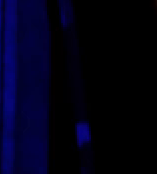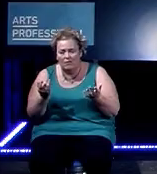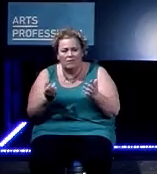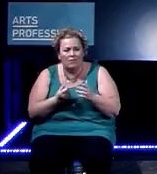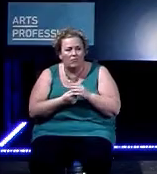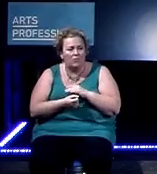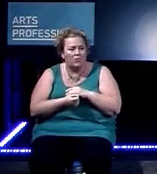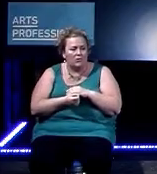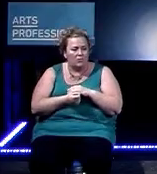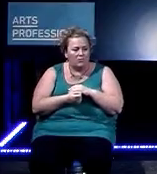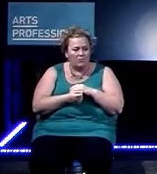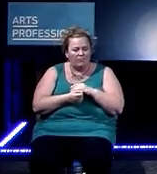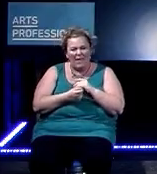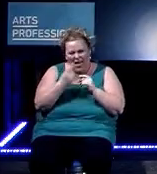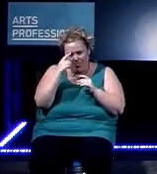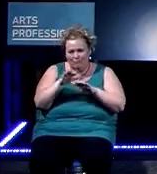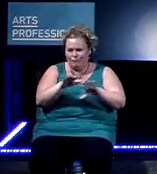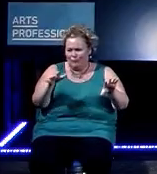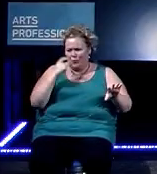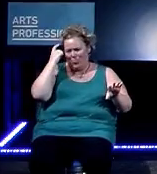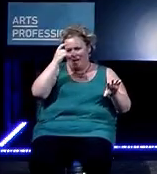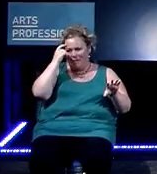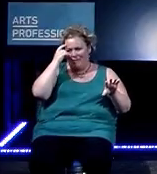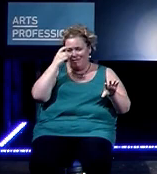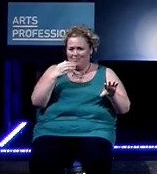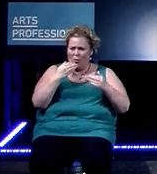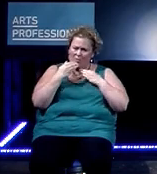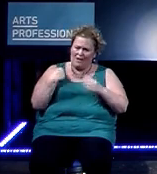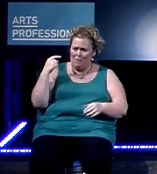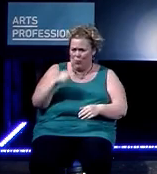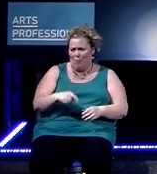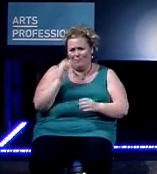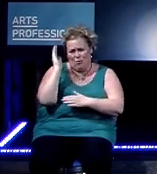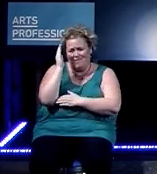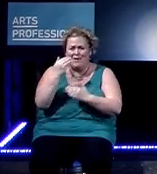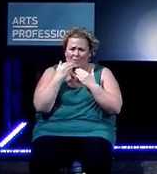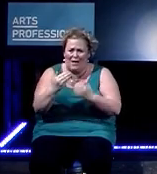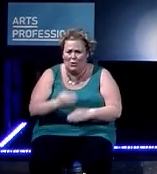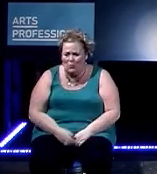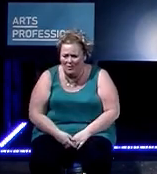I think we should all think about it more. So I'm grateful to be here talking with you guys. Thank you.